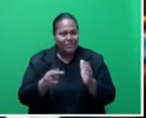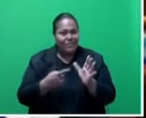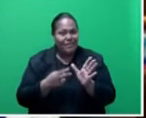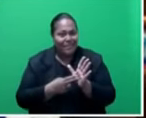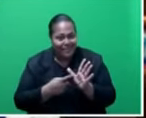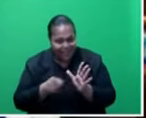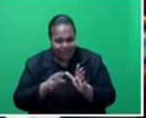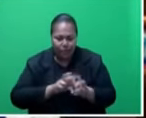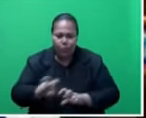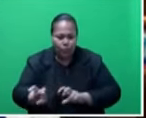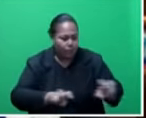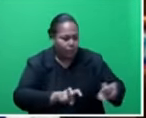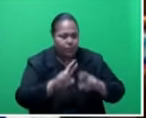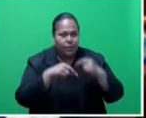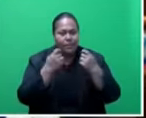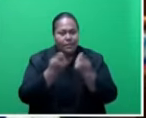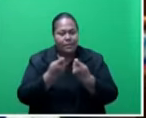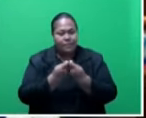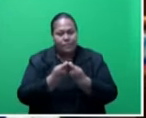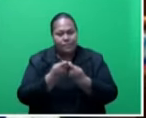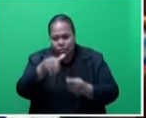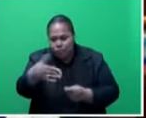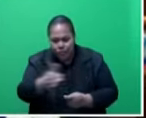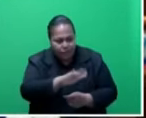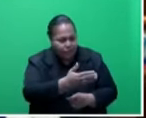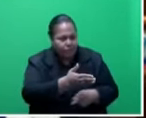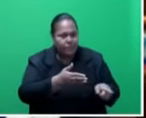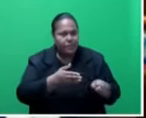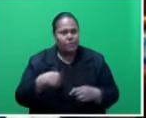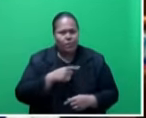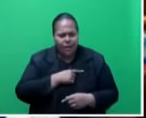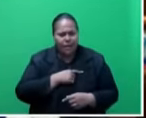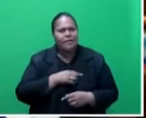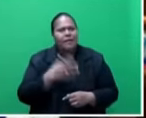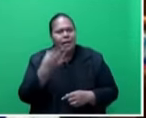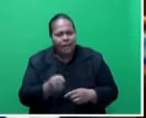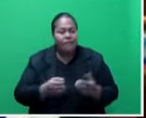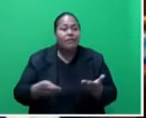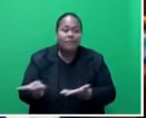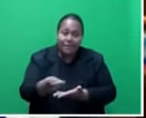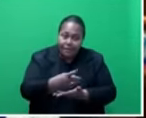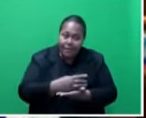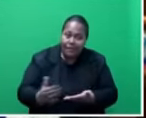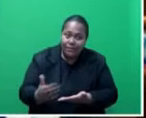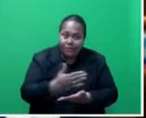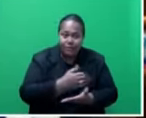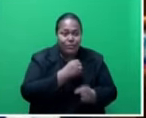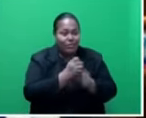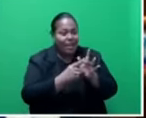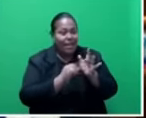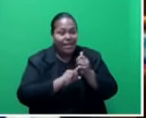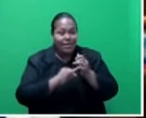leaders, and these initial raw data, complemented by available baseline agriculture data and GIS wind speed